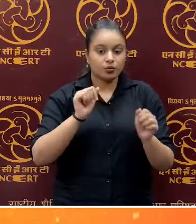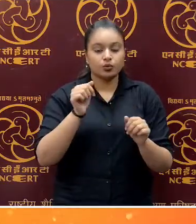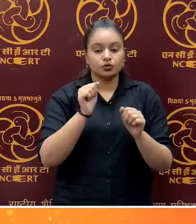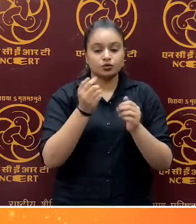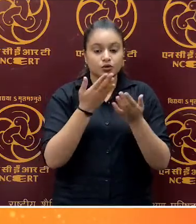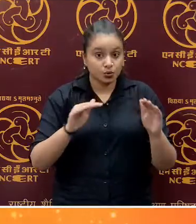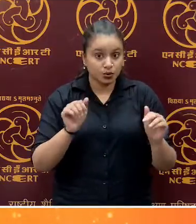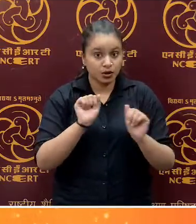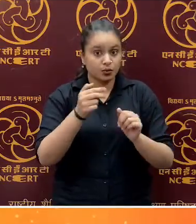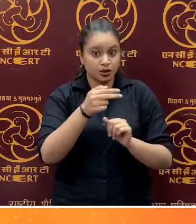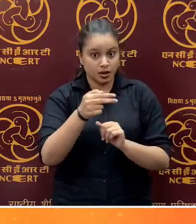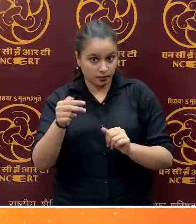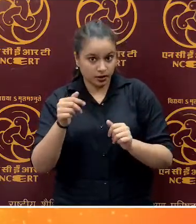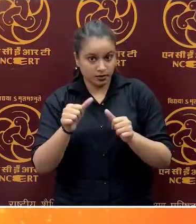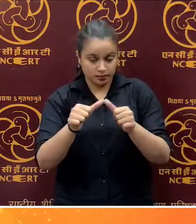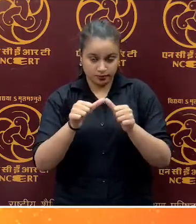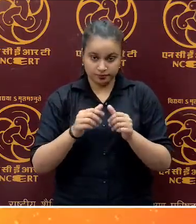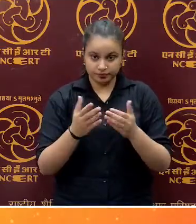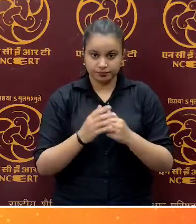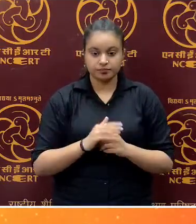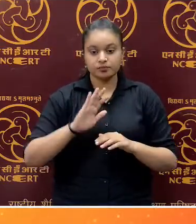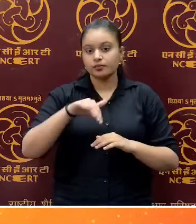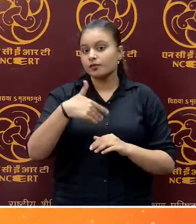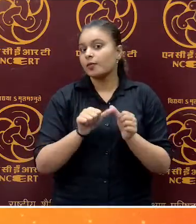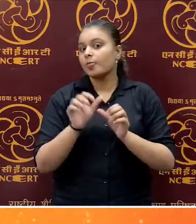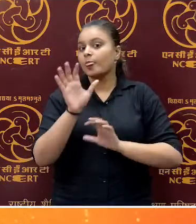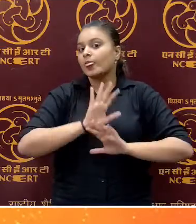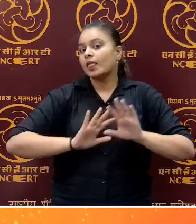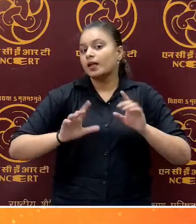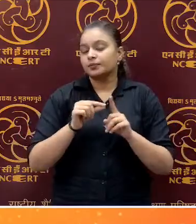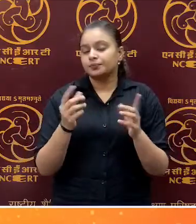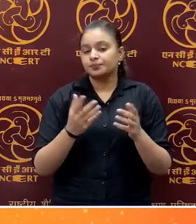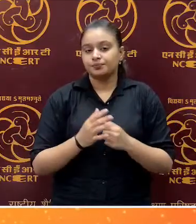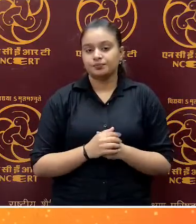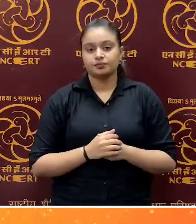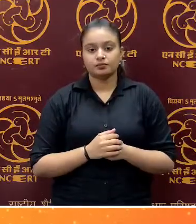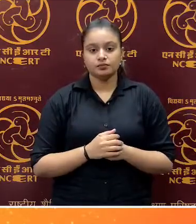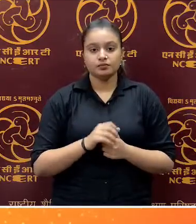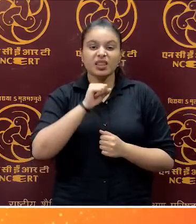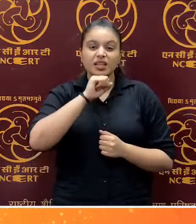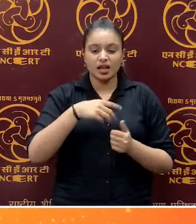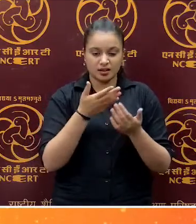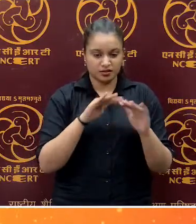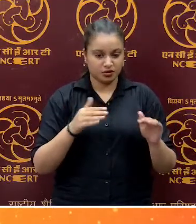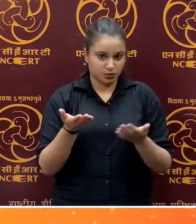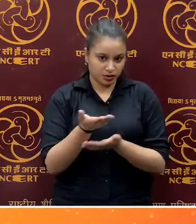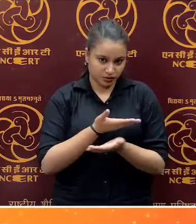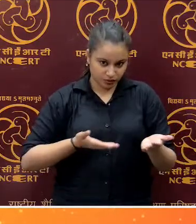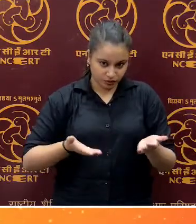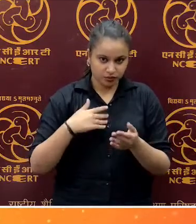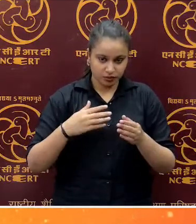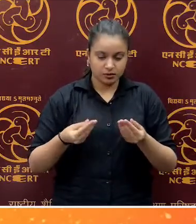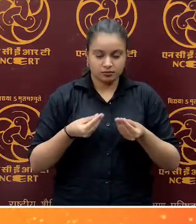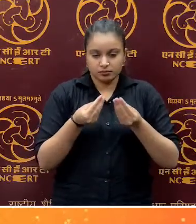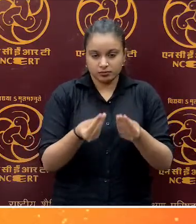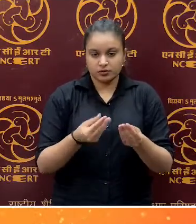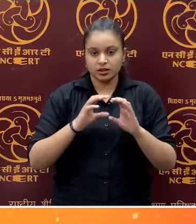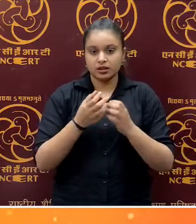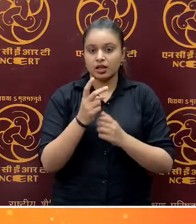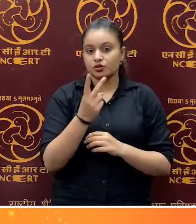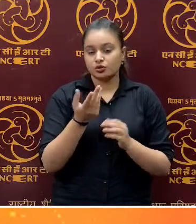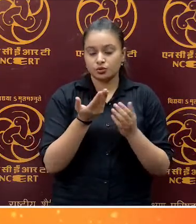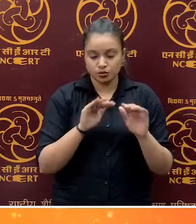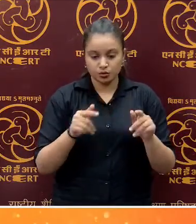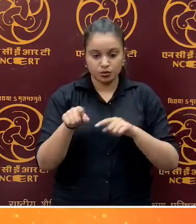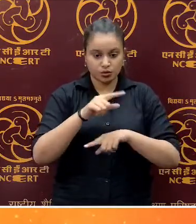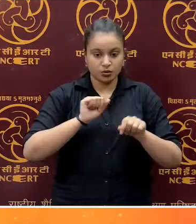children's name. Another activity comes to my mind. Okay. Our children, the young children whom we are catering to right now, class 2 students, love